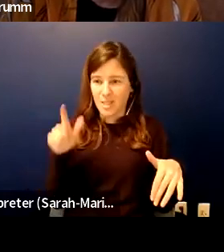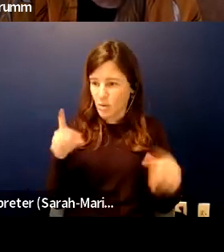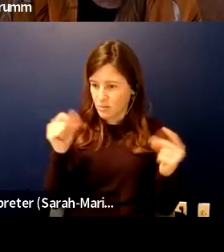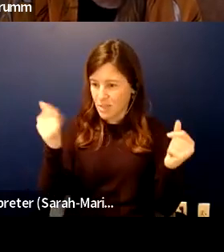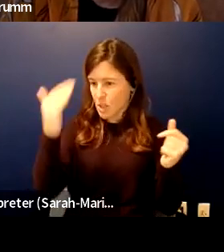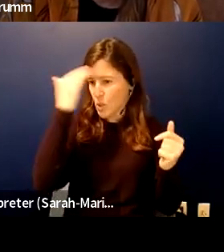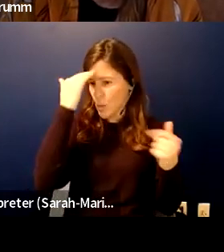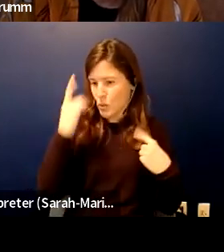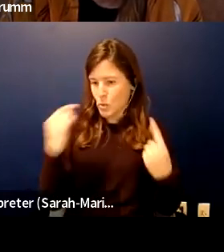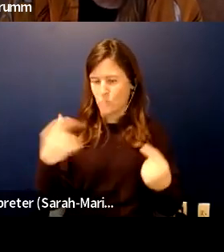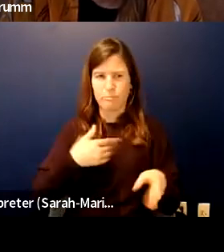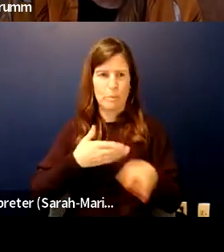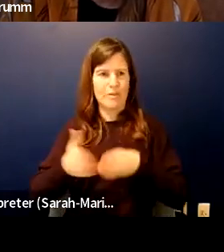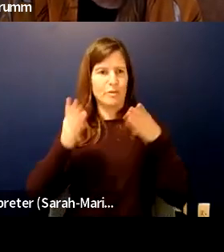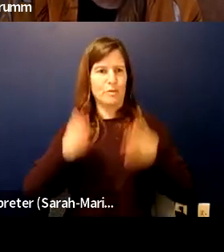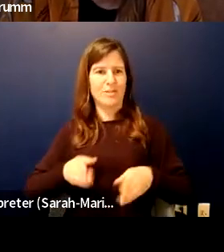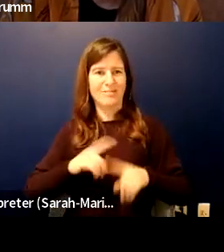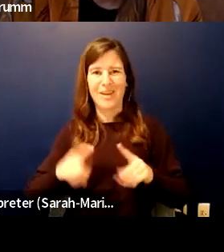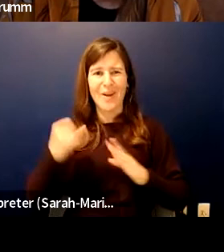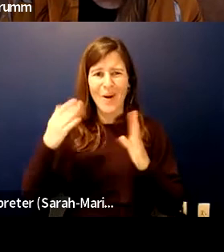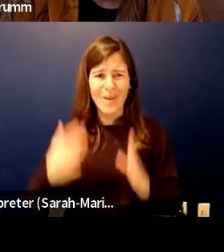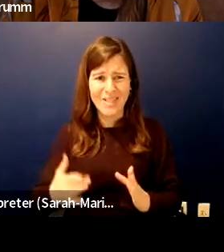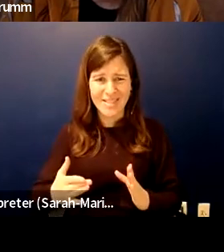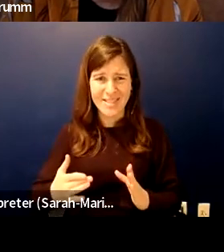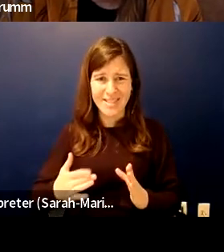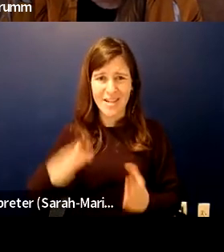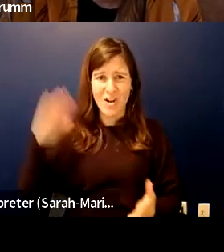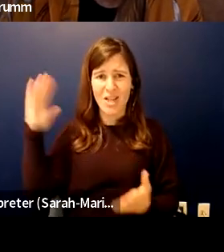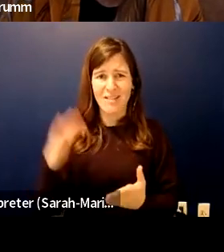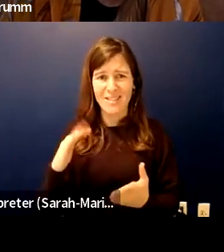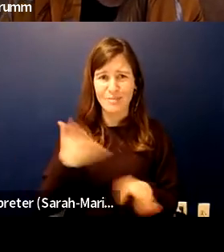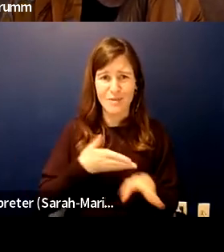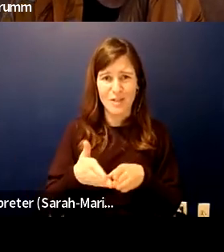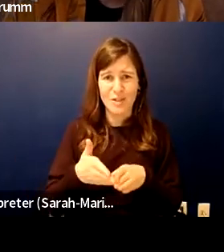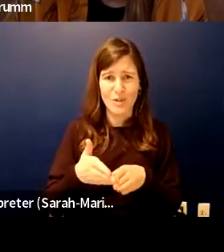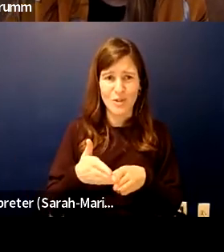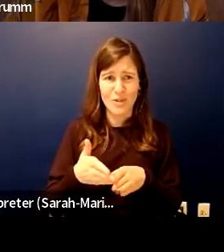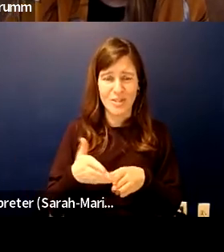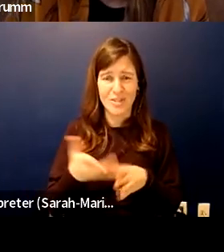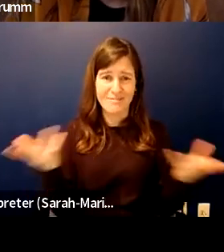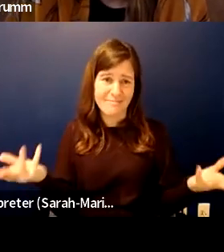as this professional person, but really artists are like the least professional professions.